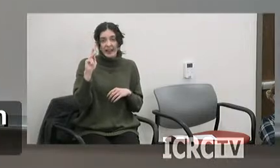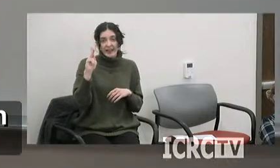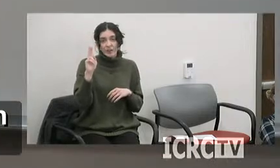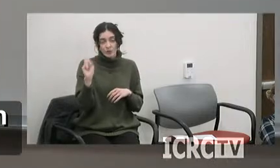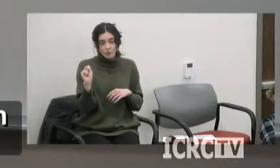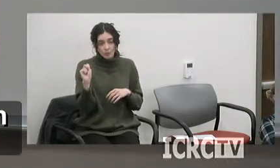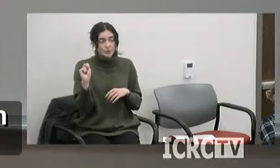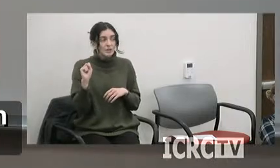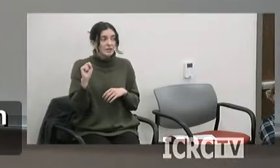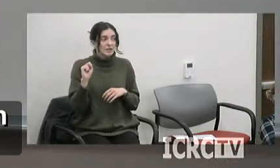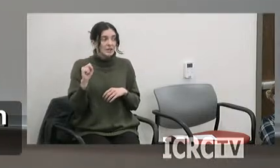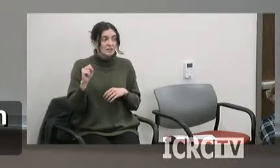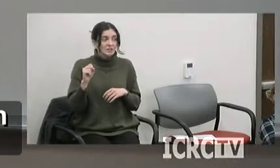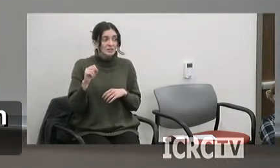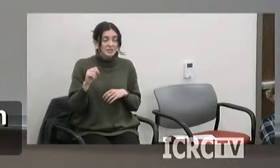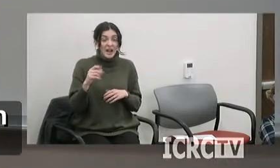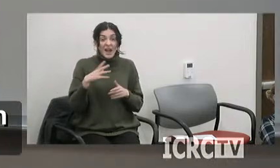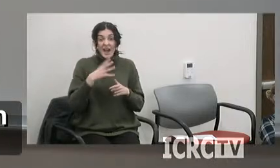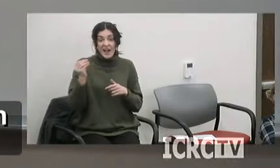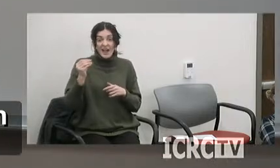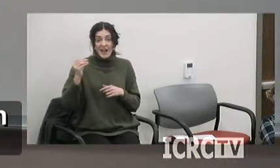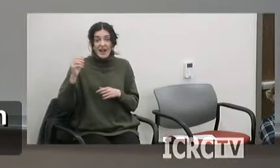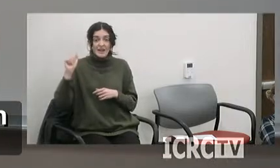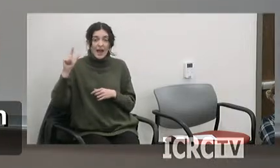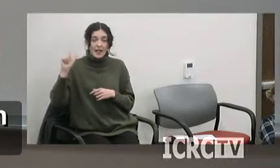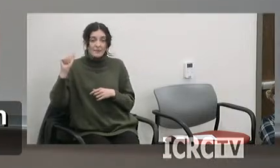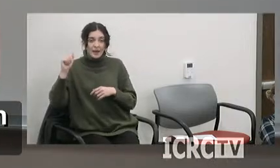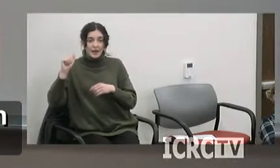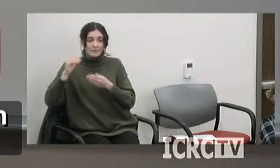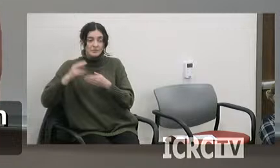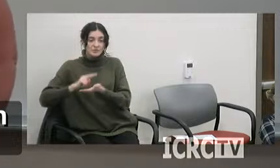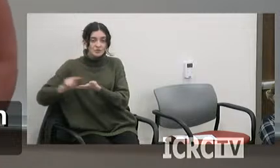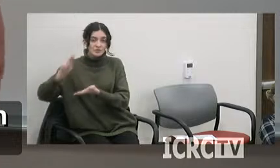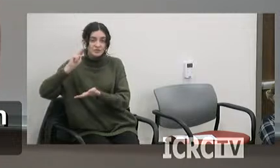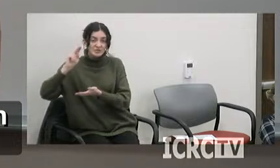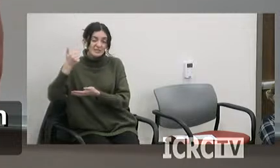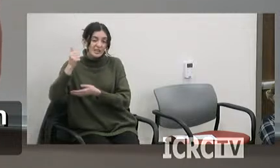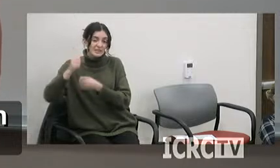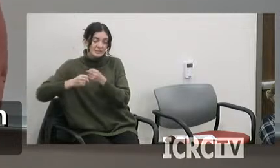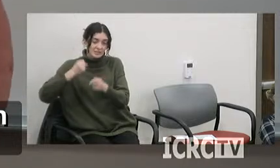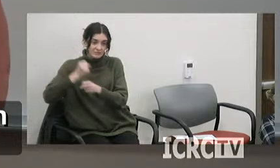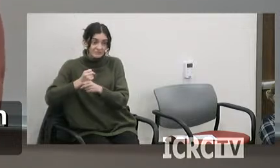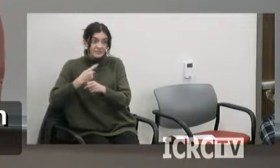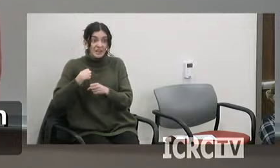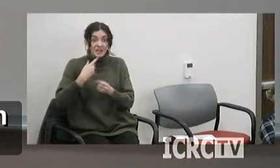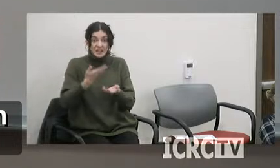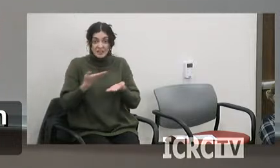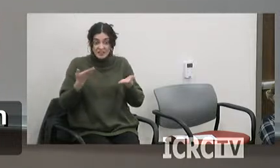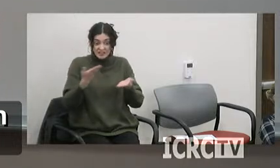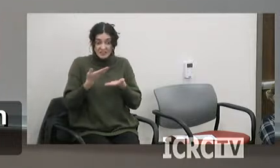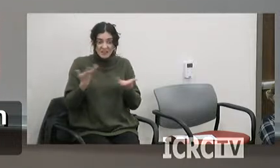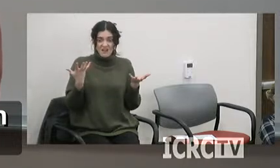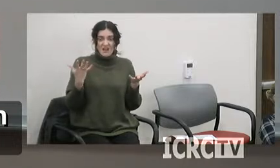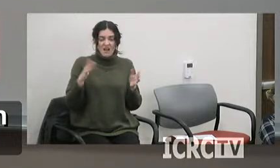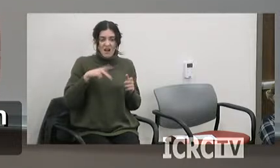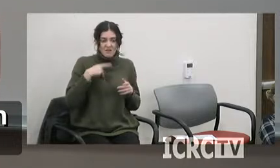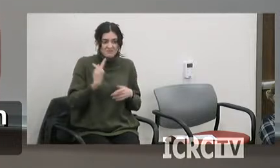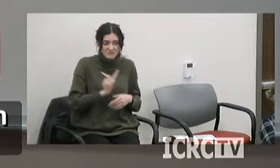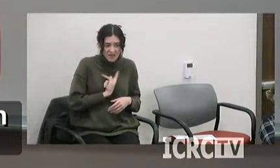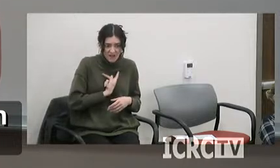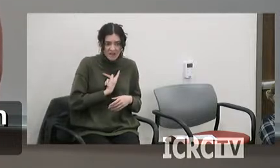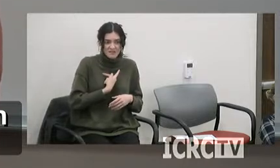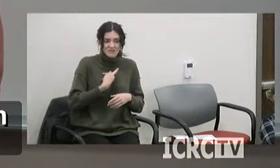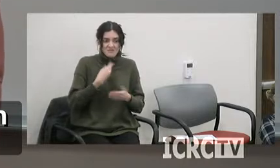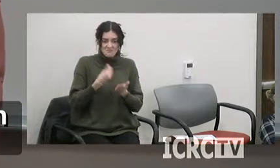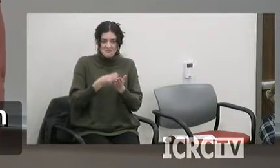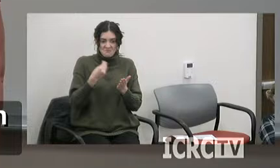of Alabama in their theater program for another 10. I come because I'm really disturbed at the funding cuts and how they're cutting funding.